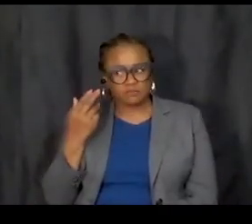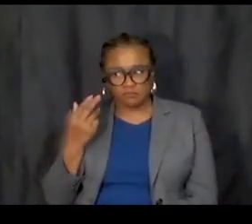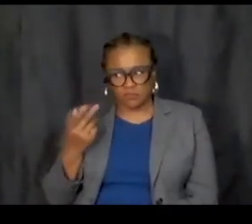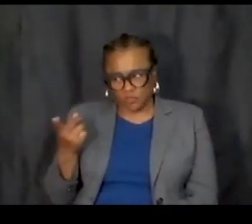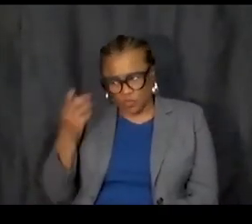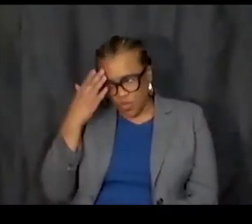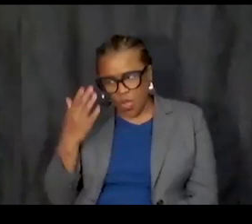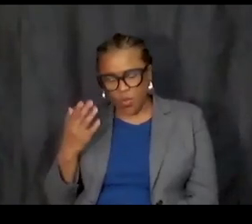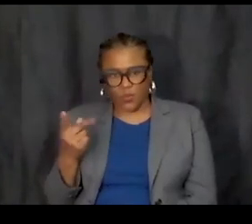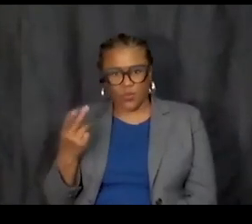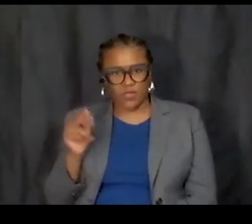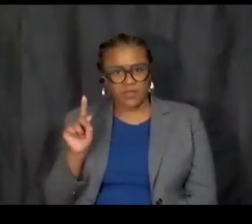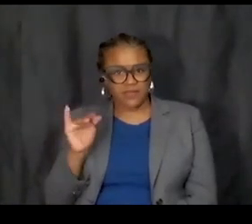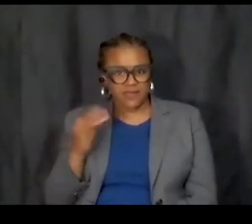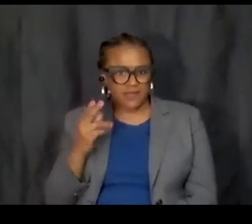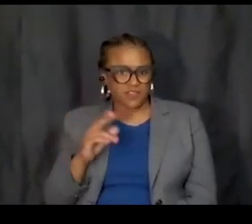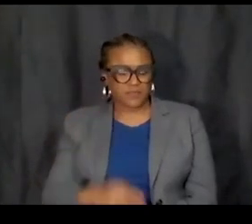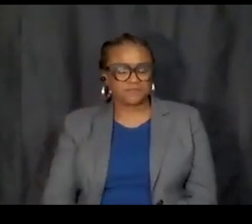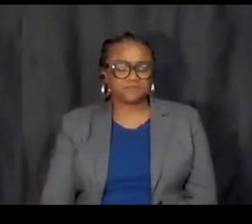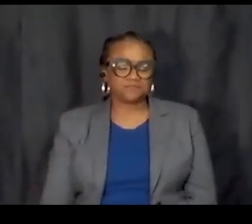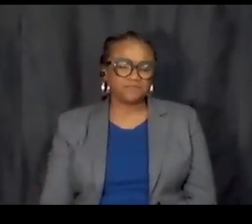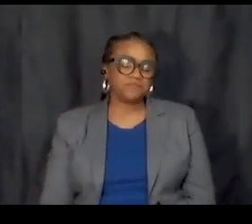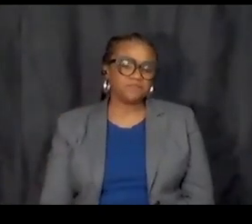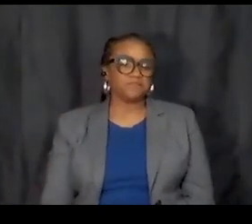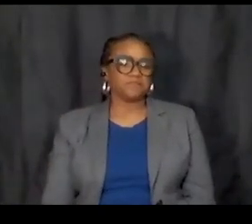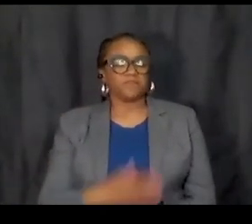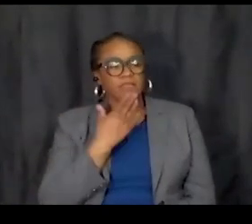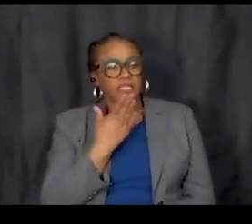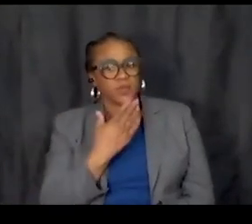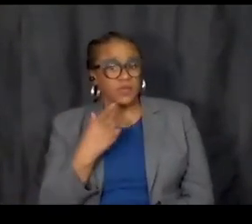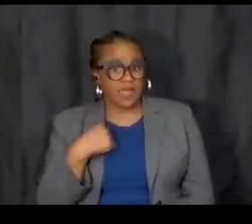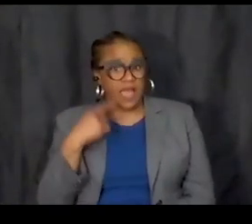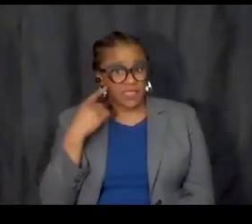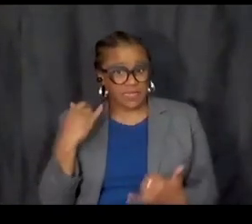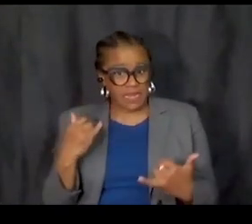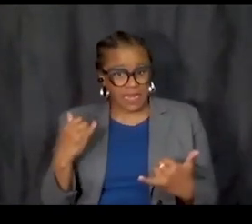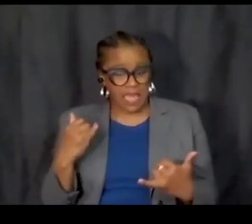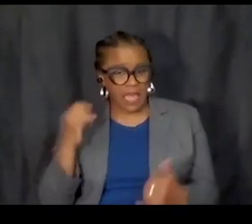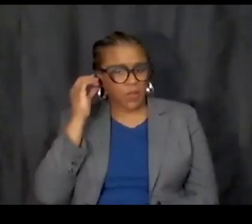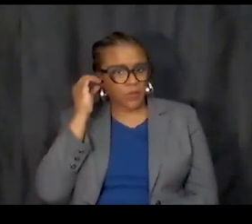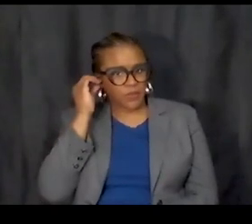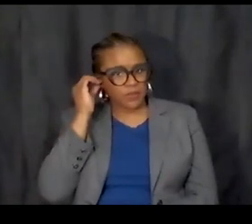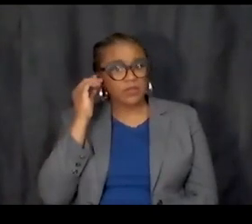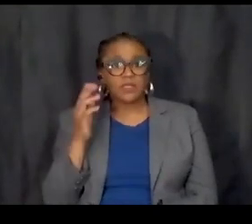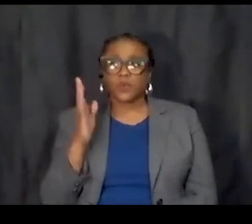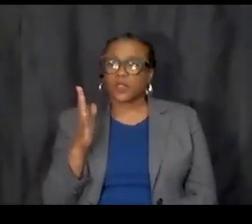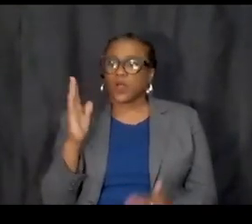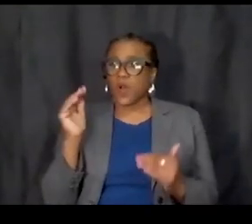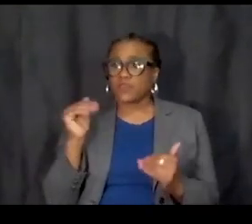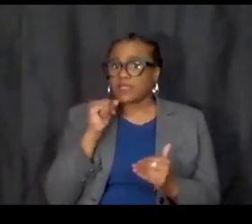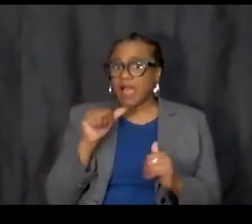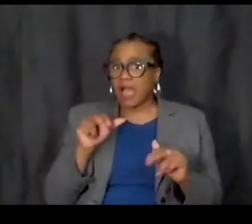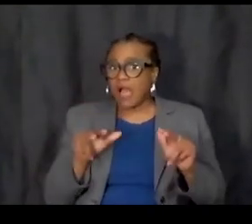Thank you. I think what we'll do to hopefully not too awkwardly pivot, because I think all of us are on the